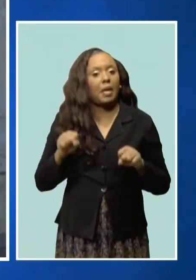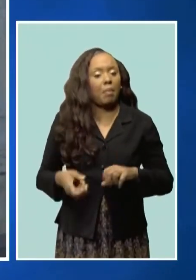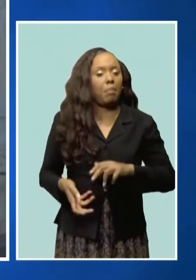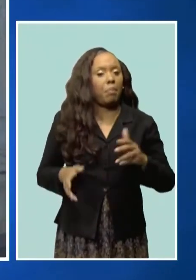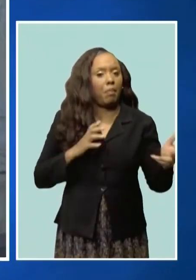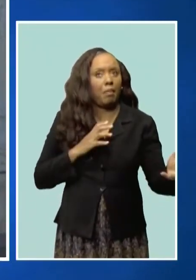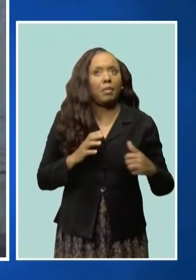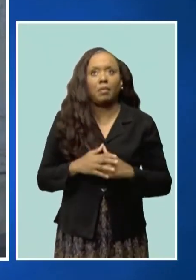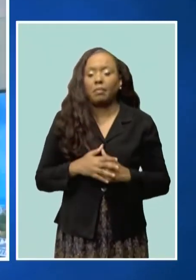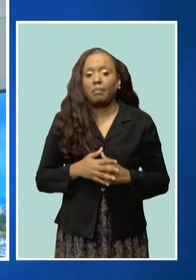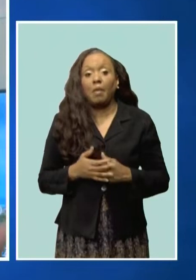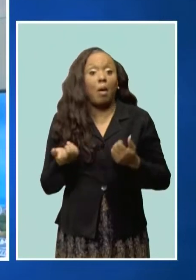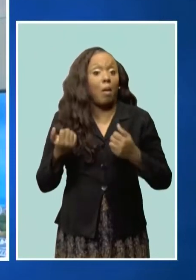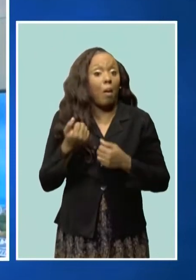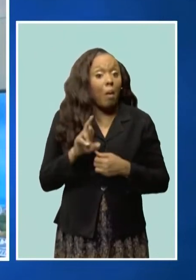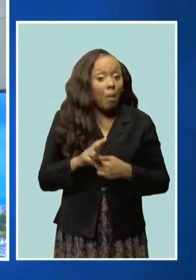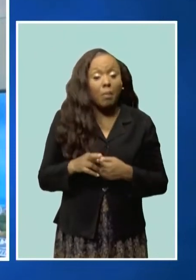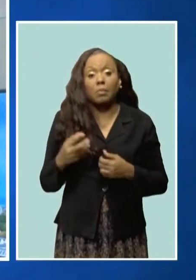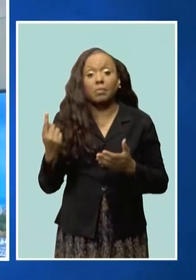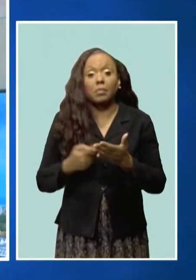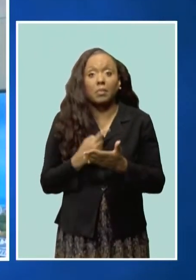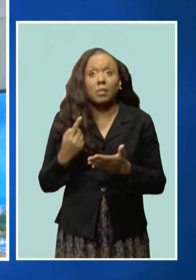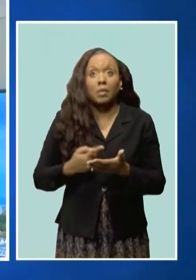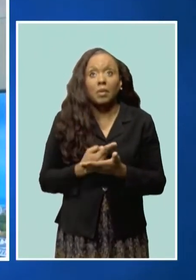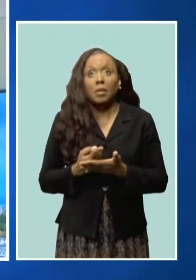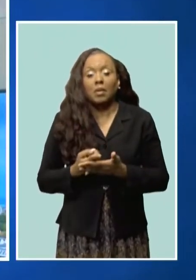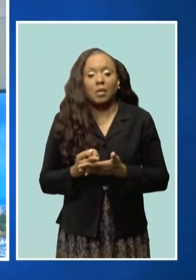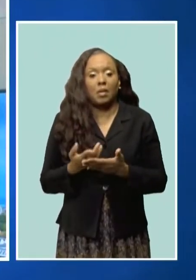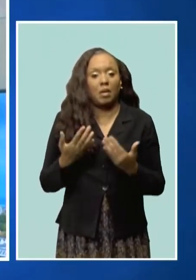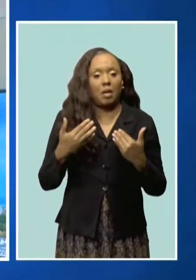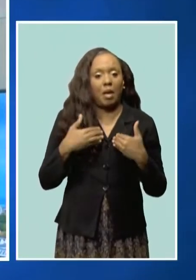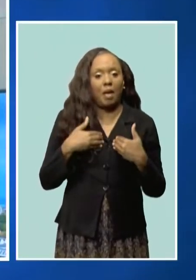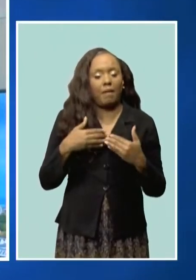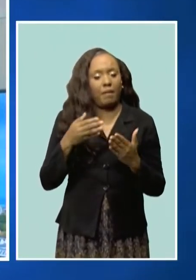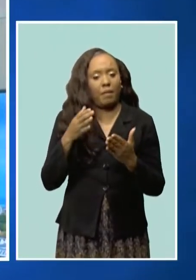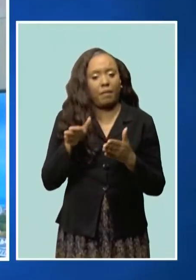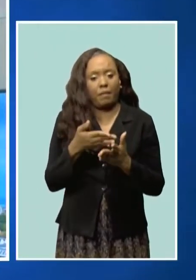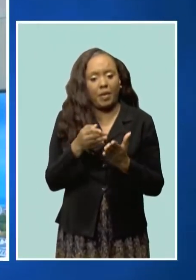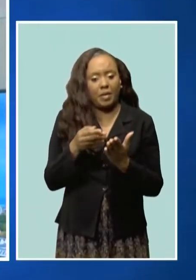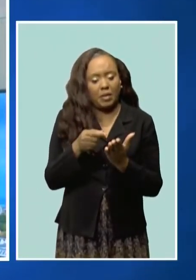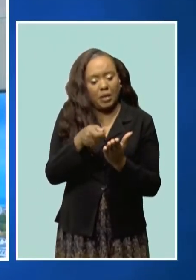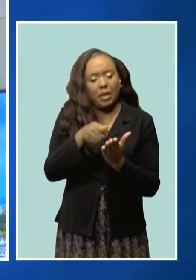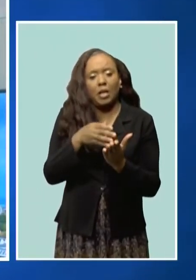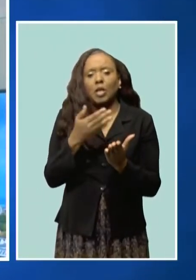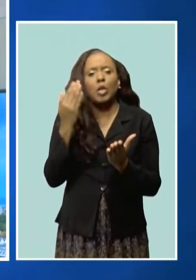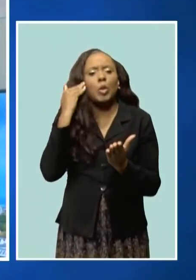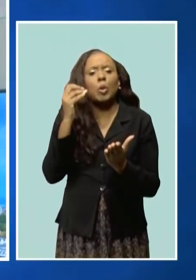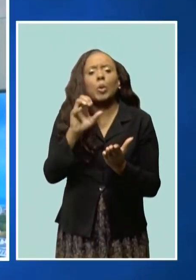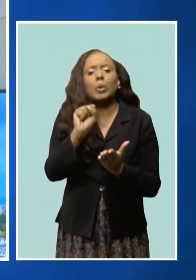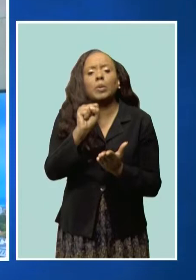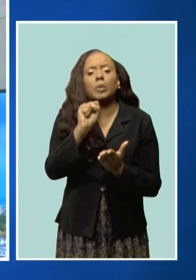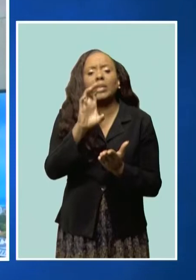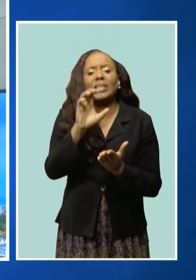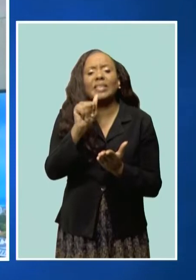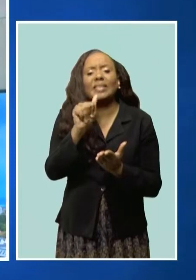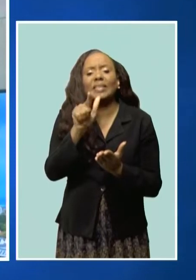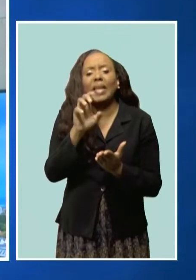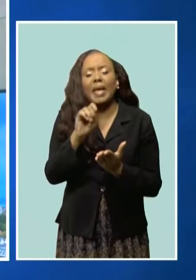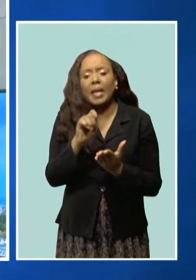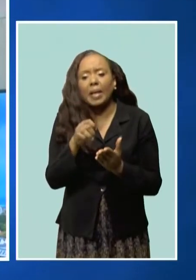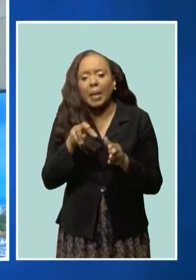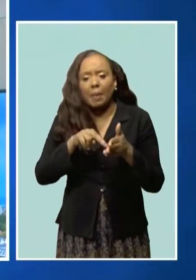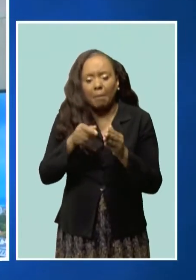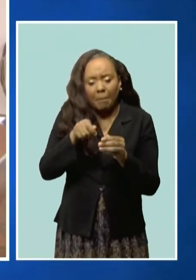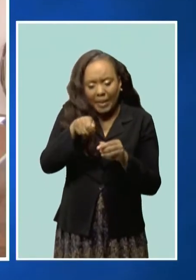the dolphin, and the boat rock or pitch bad, and you cut yourself, you go off the shore because it's a really bad, and all of that stuff is very